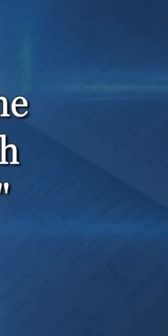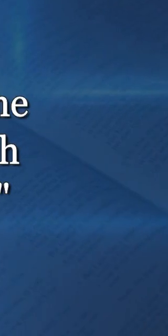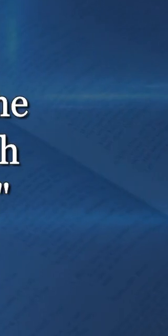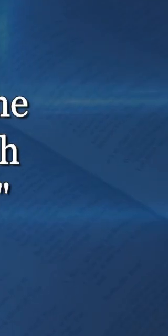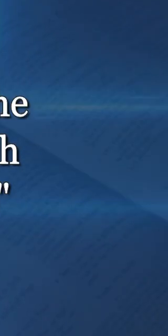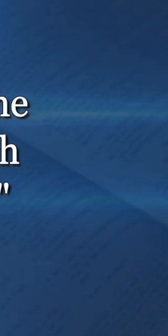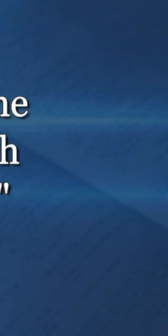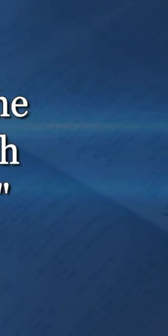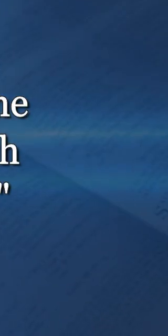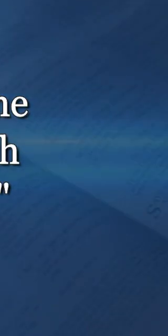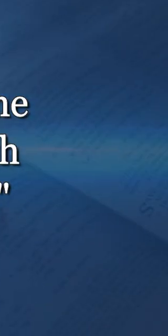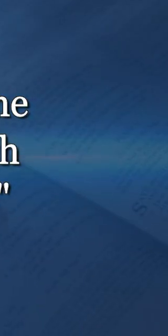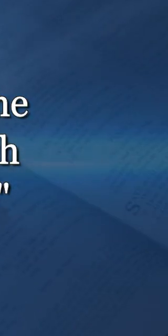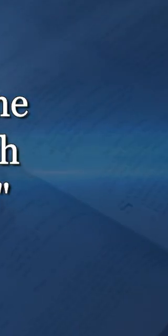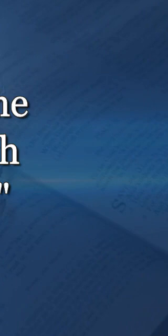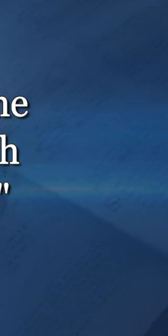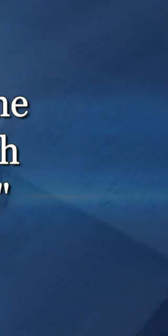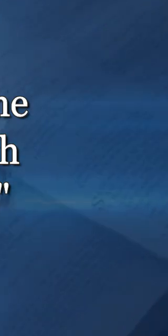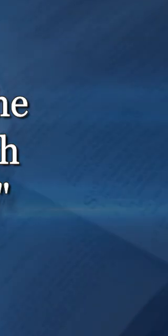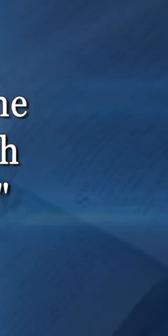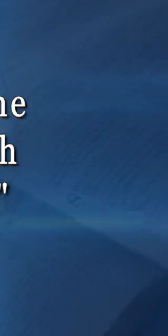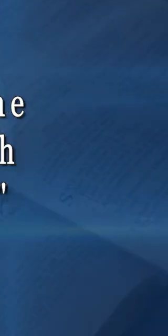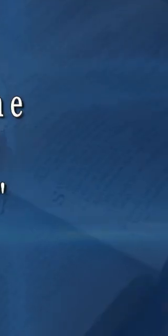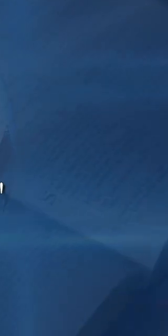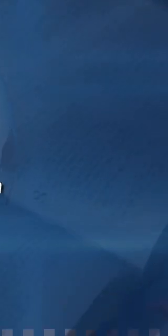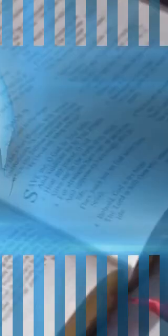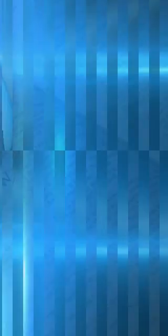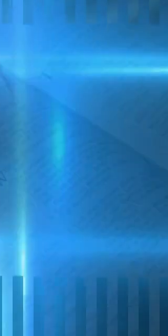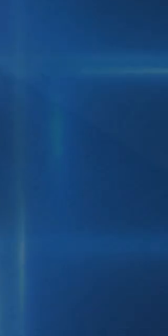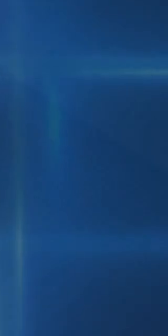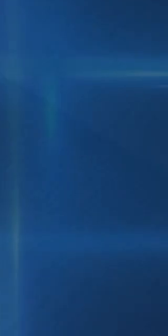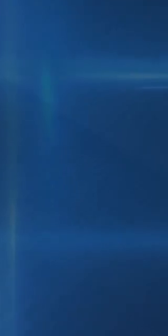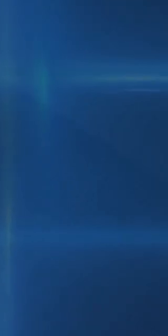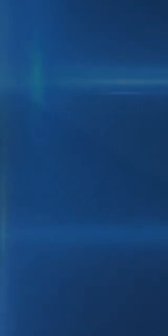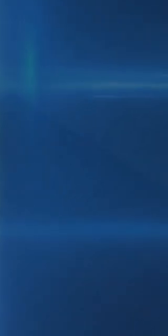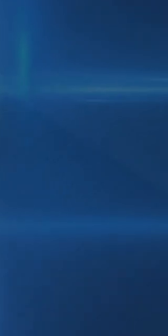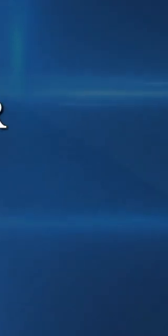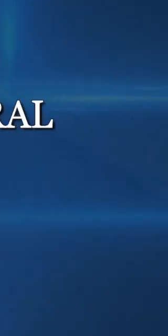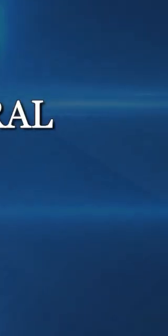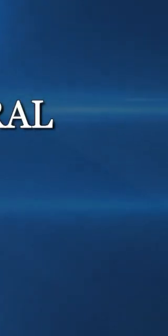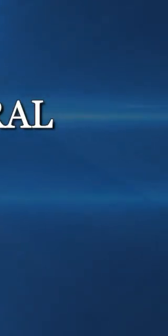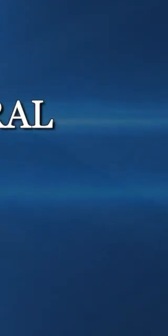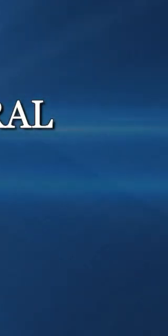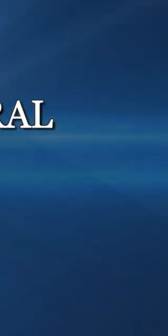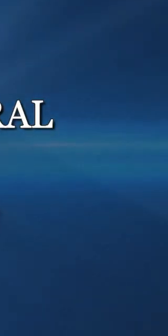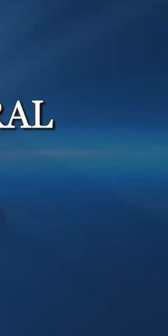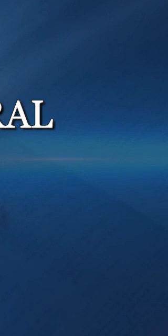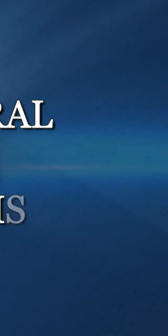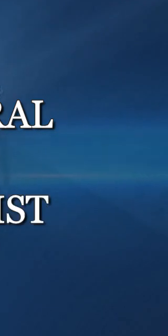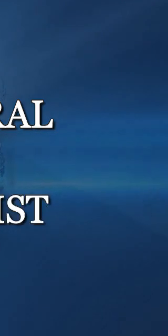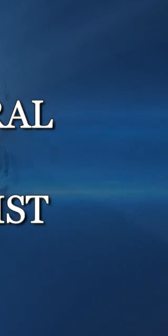on the azure blue. A god concealed from human sight.